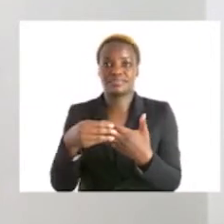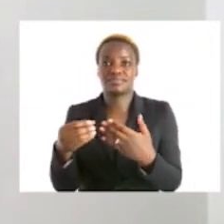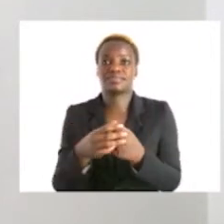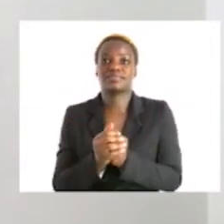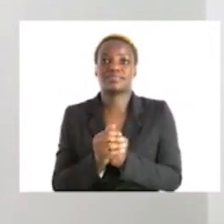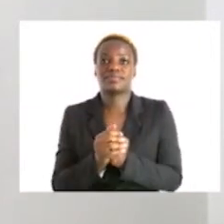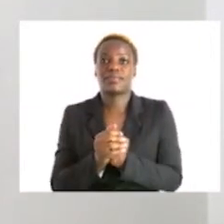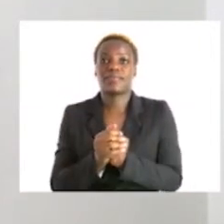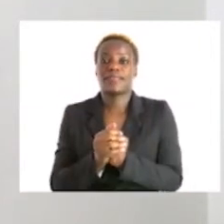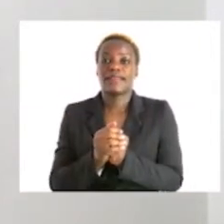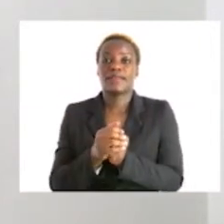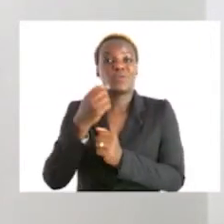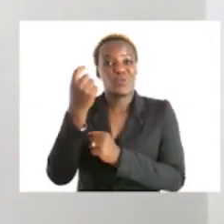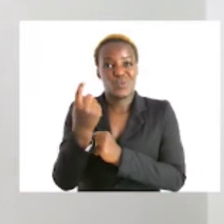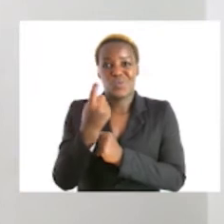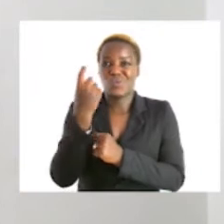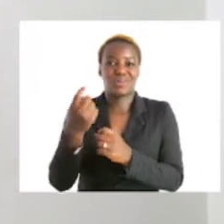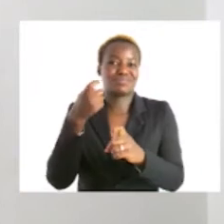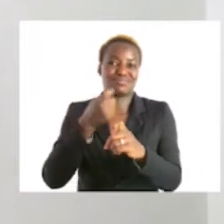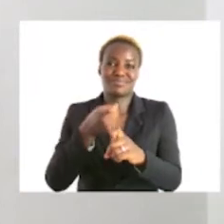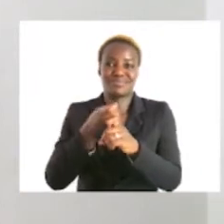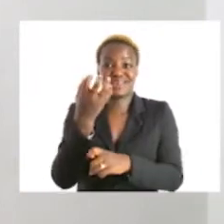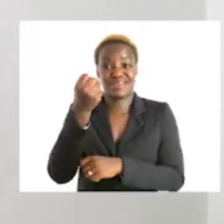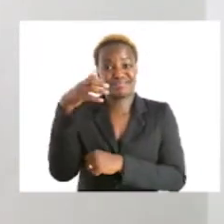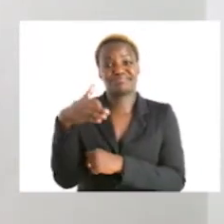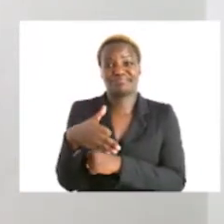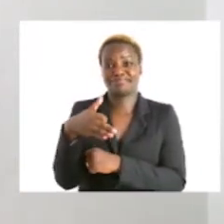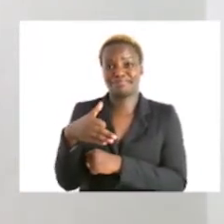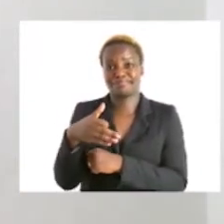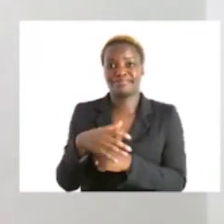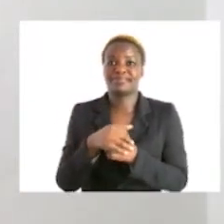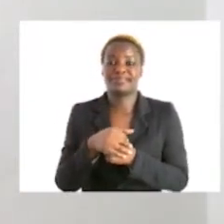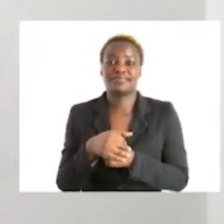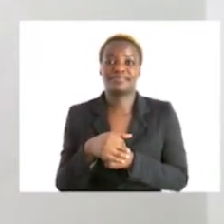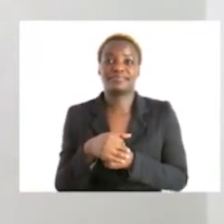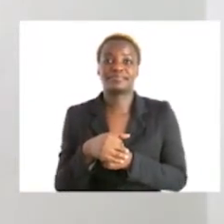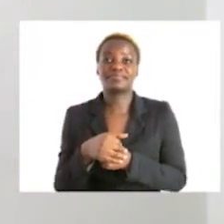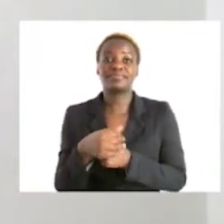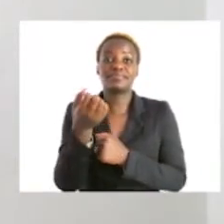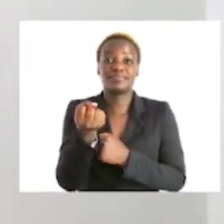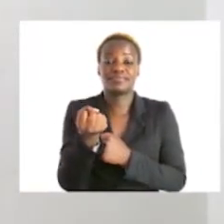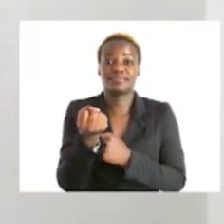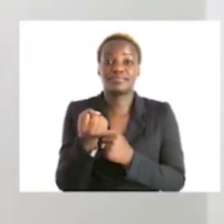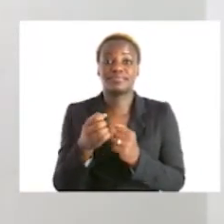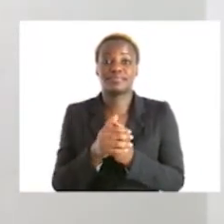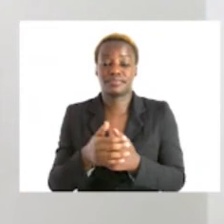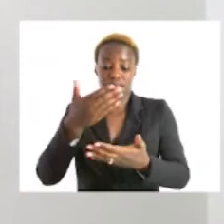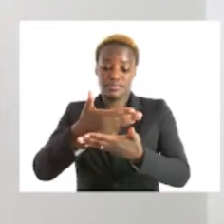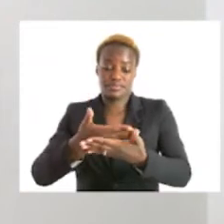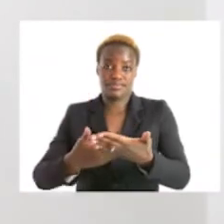only coins we have in here in Namibia. All right. So here on the worksheet, you